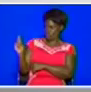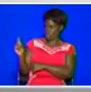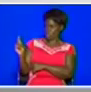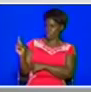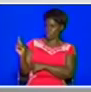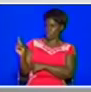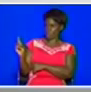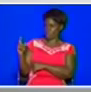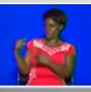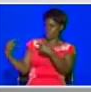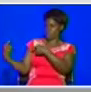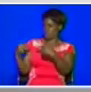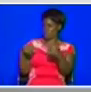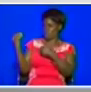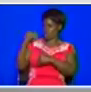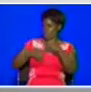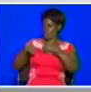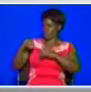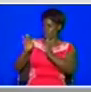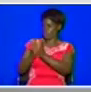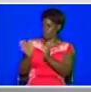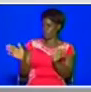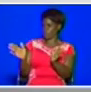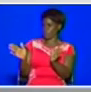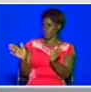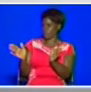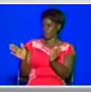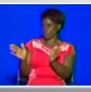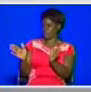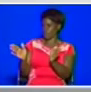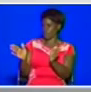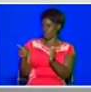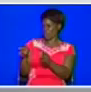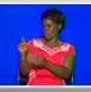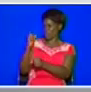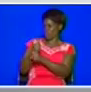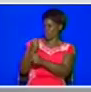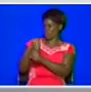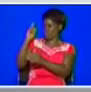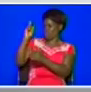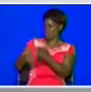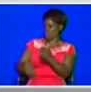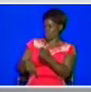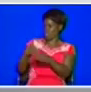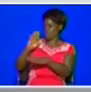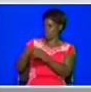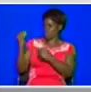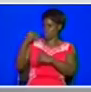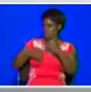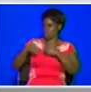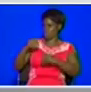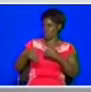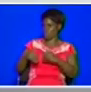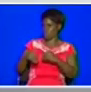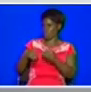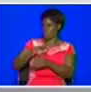The war on corruption in general, what would the war on graft look like under NASA leadership? That famous saying that,